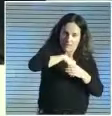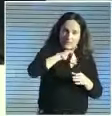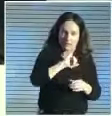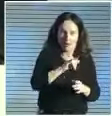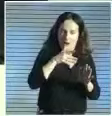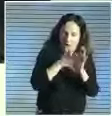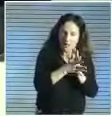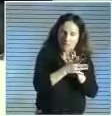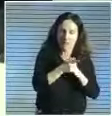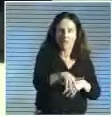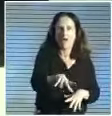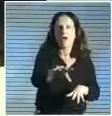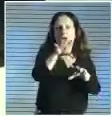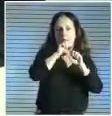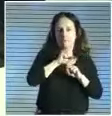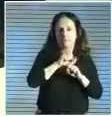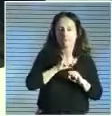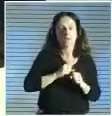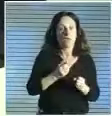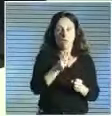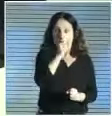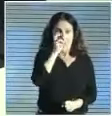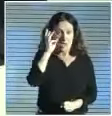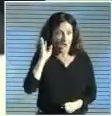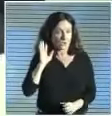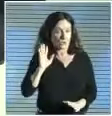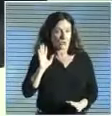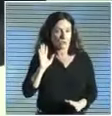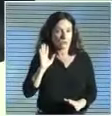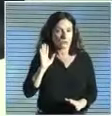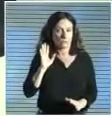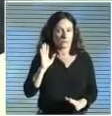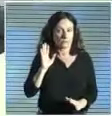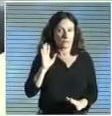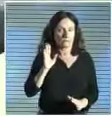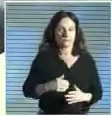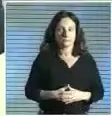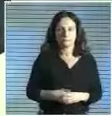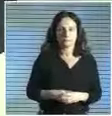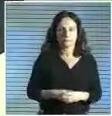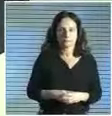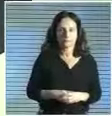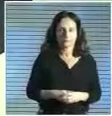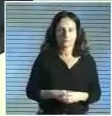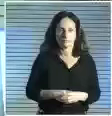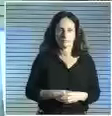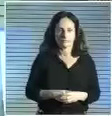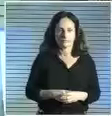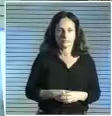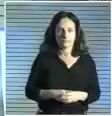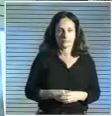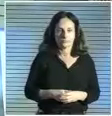and I think I must say that that was we fall in love each other very quickly.